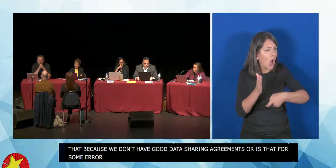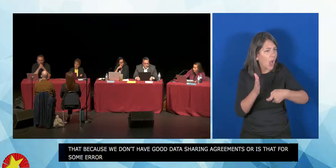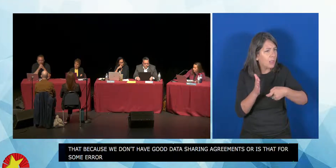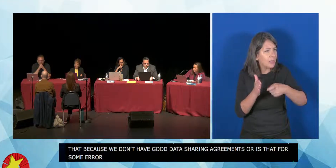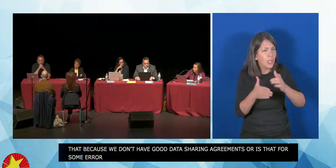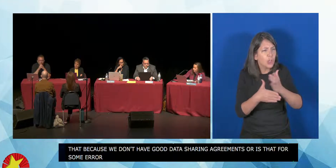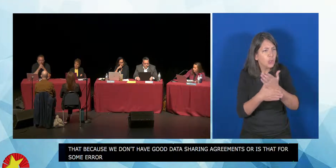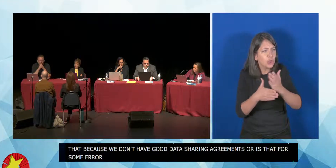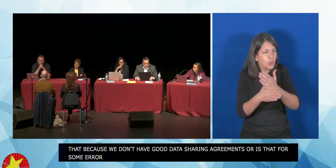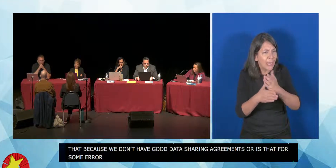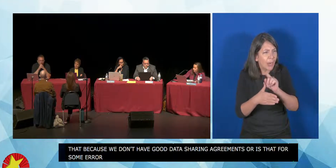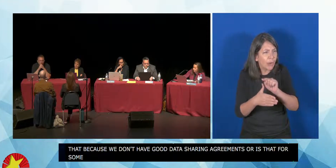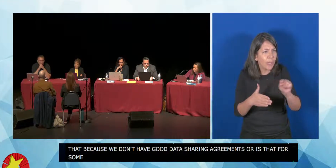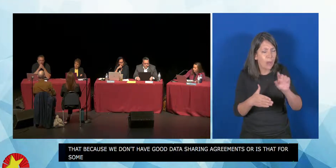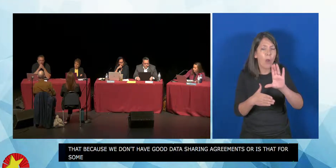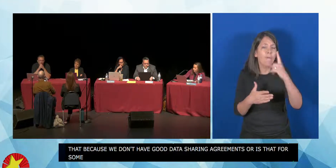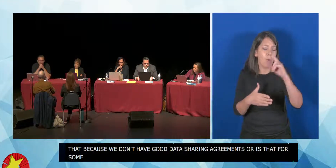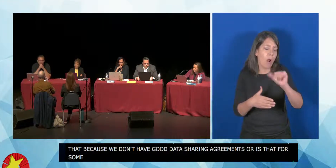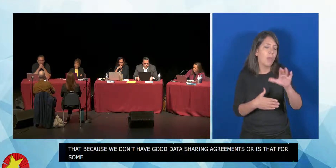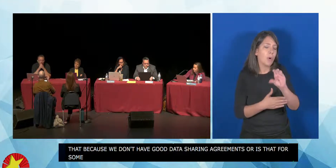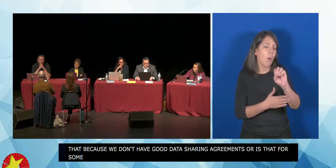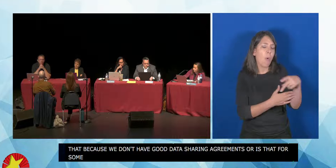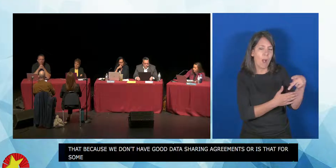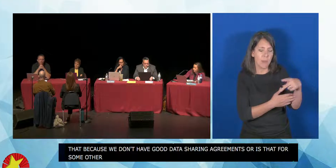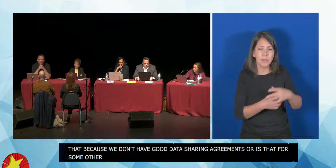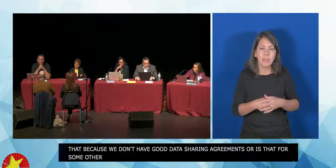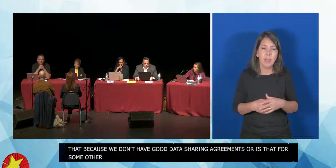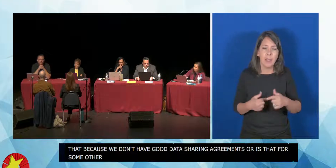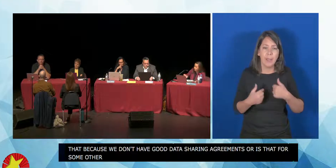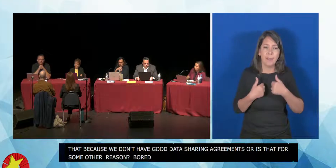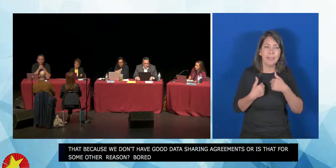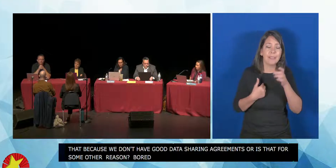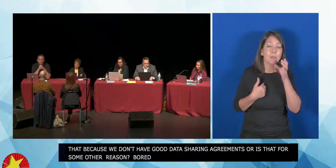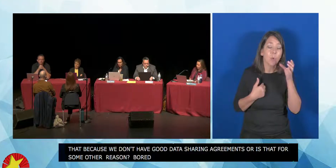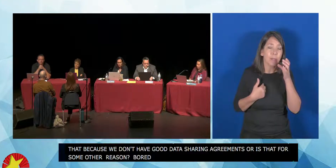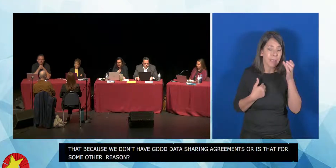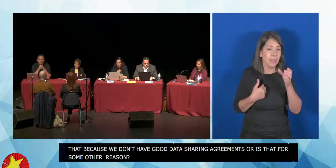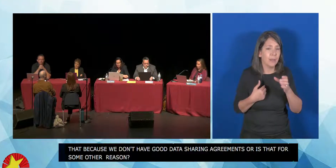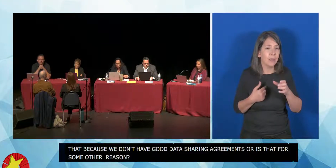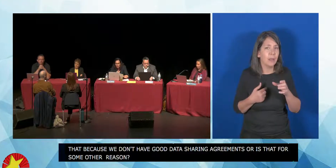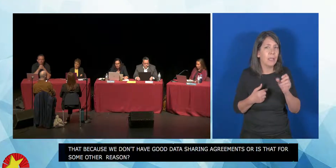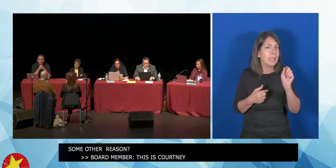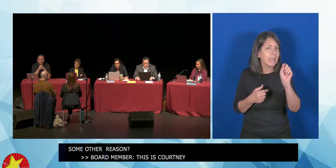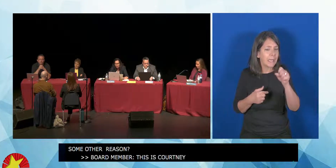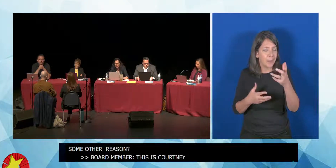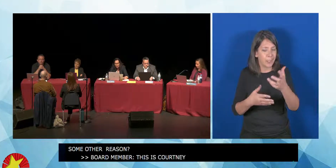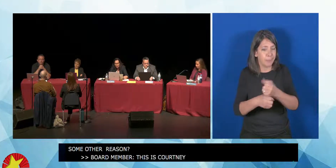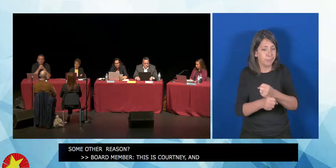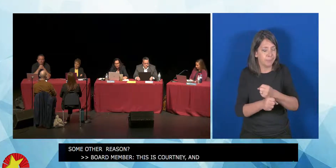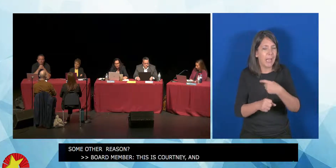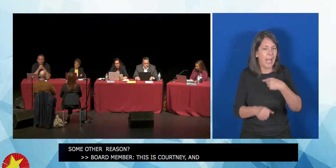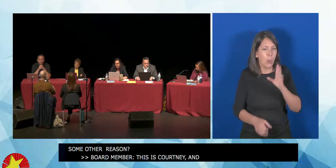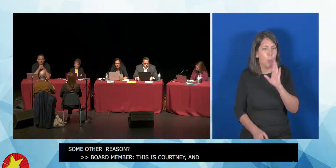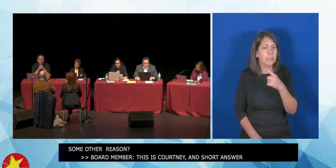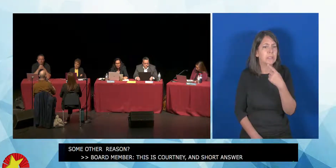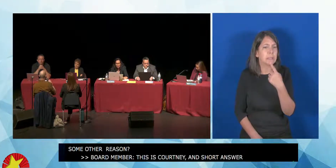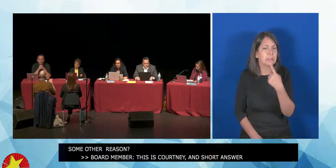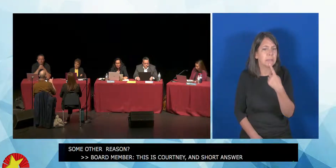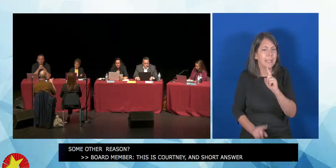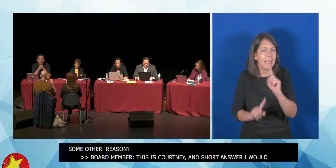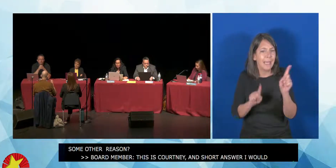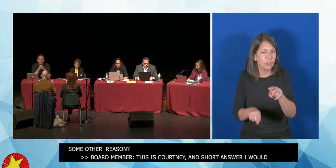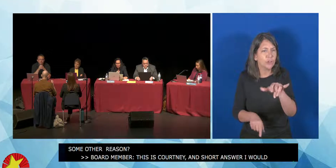This is Courtney. Yeah, the short answer, I would say yes.